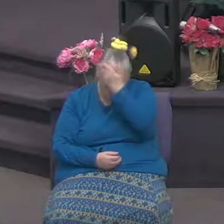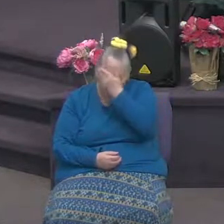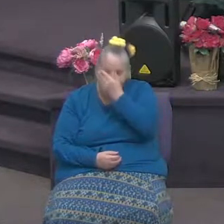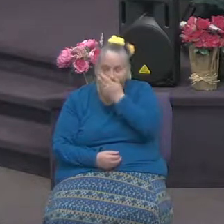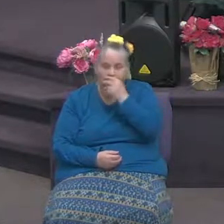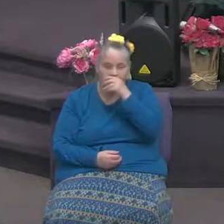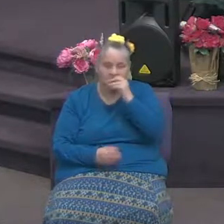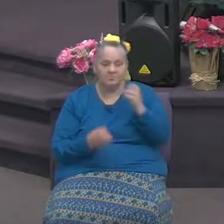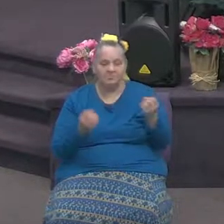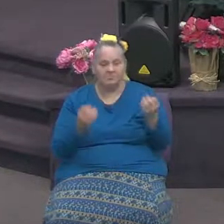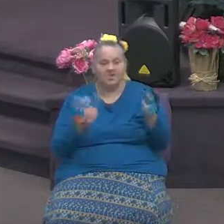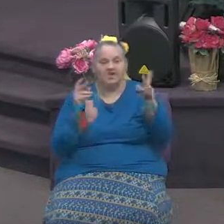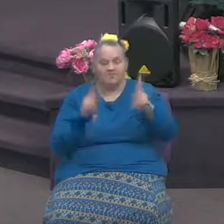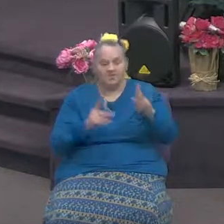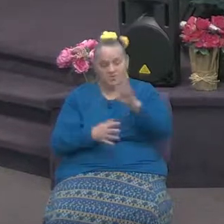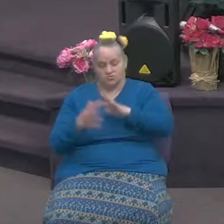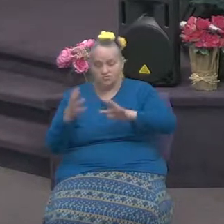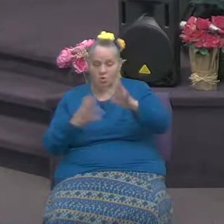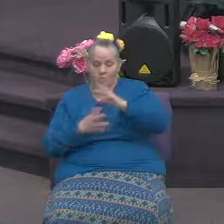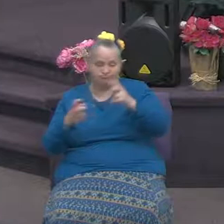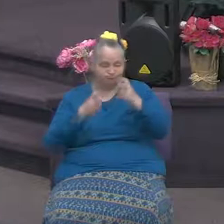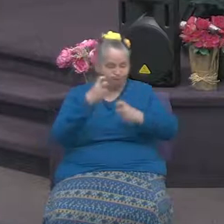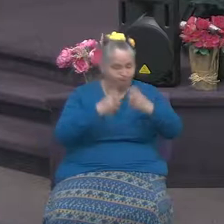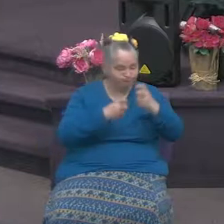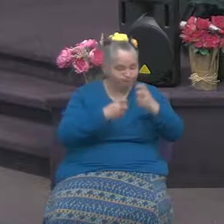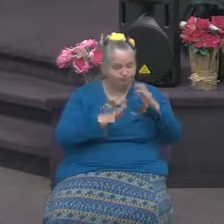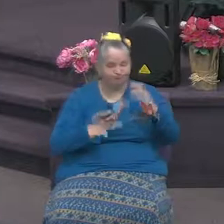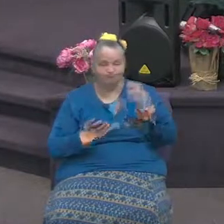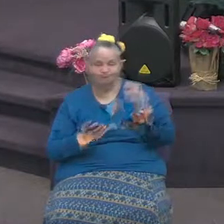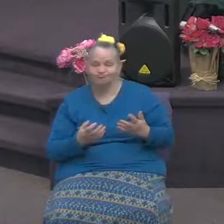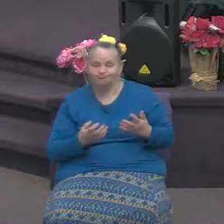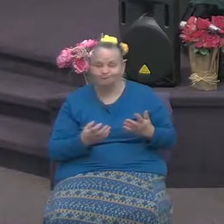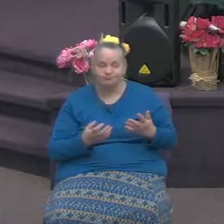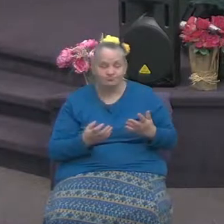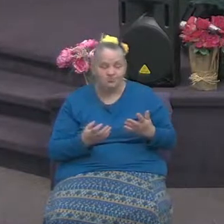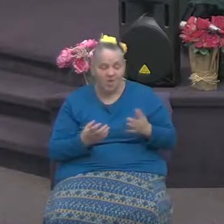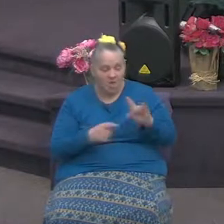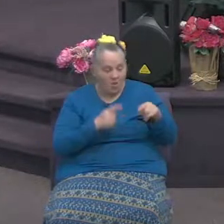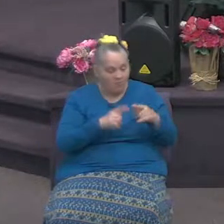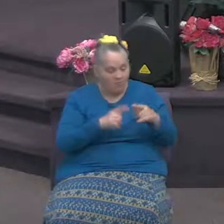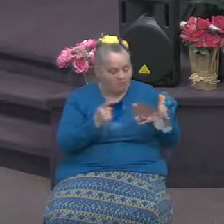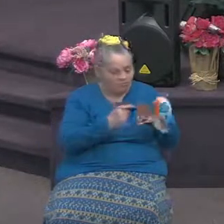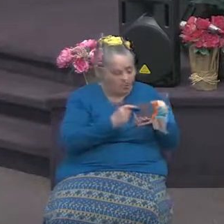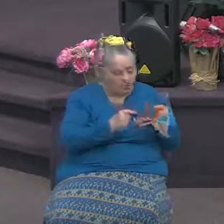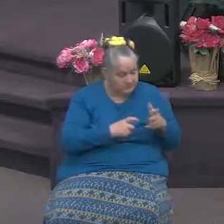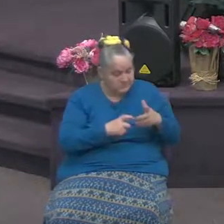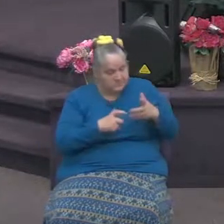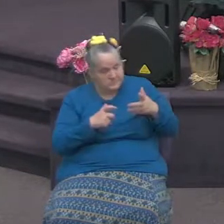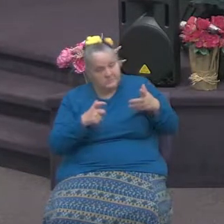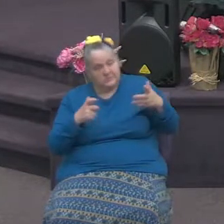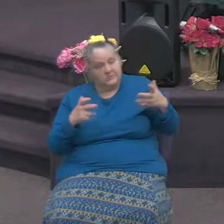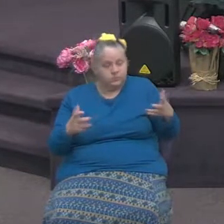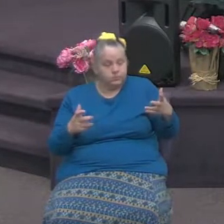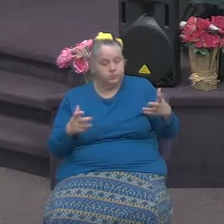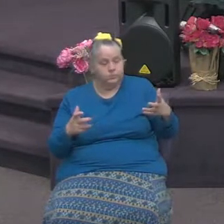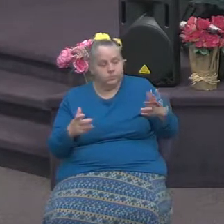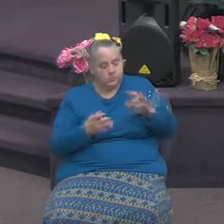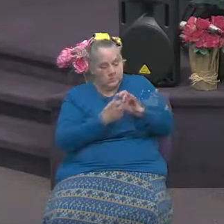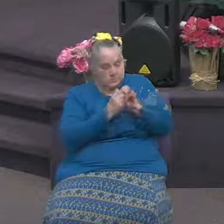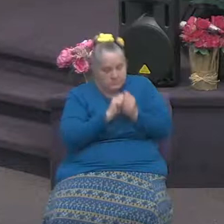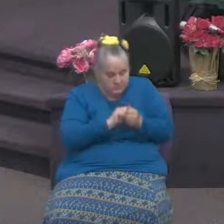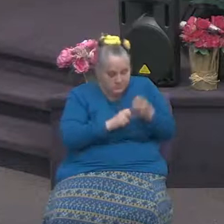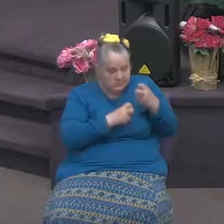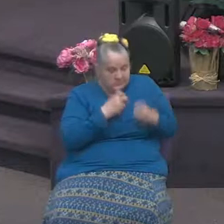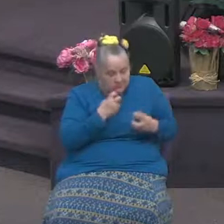You see, many people get in storms and tribulations. And when the pain gets great, and when the grief